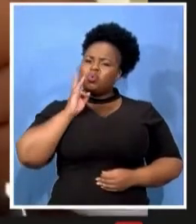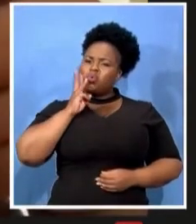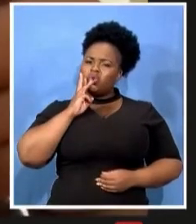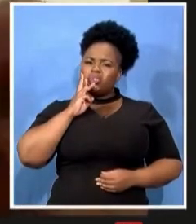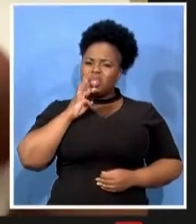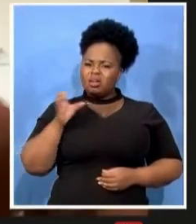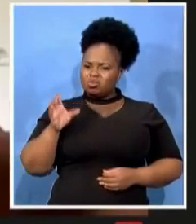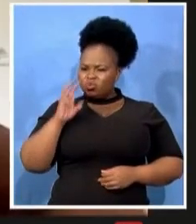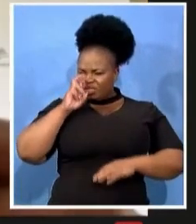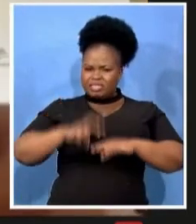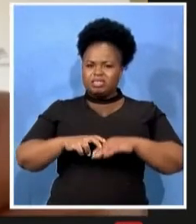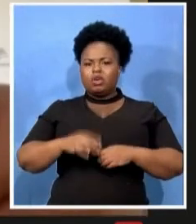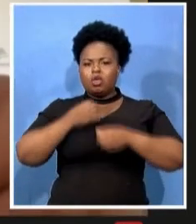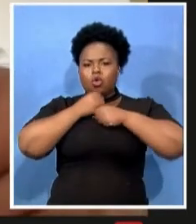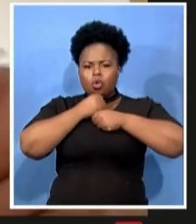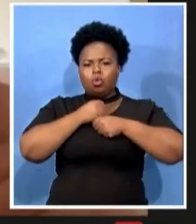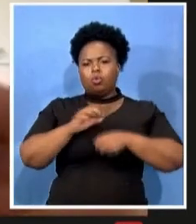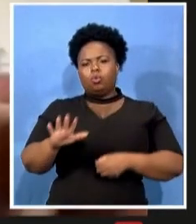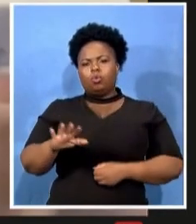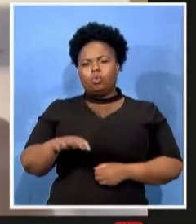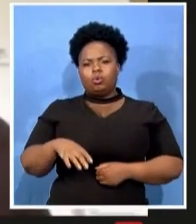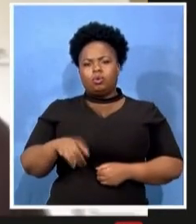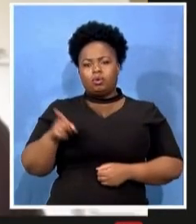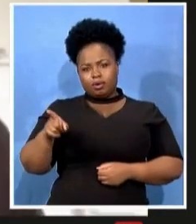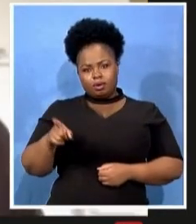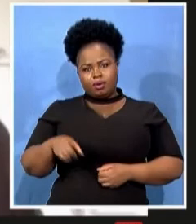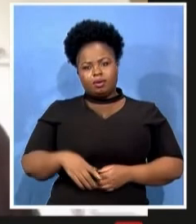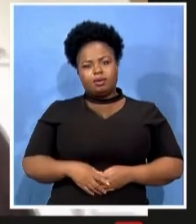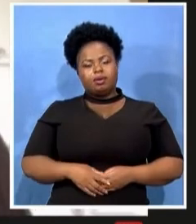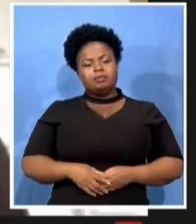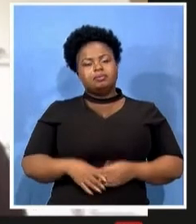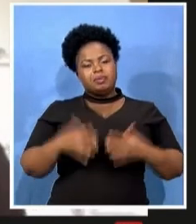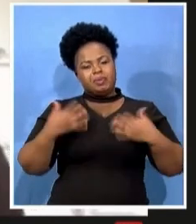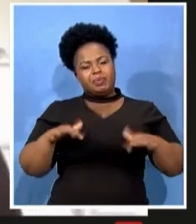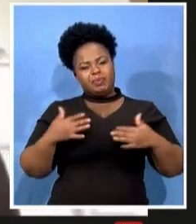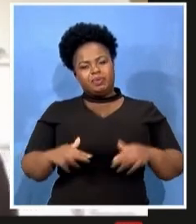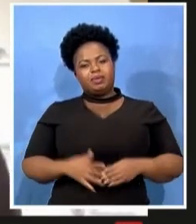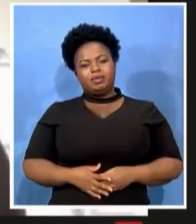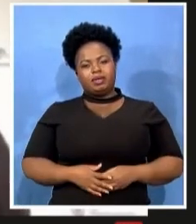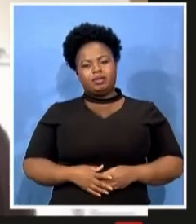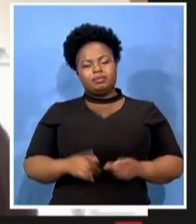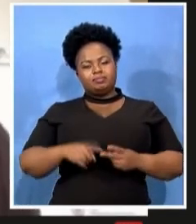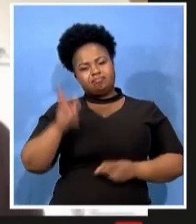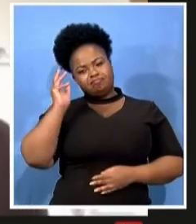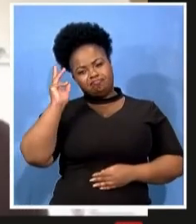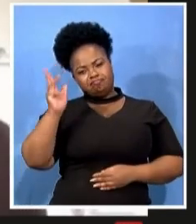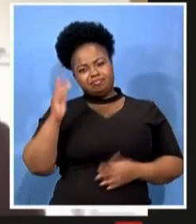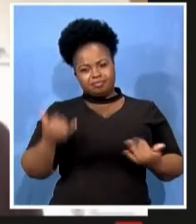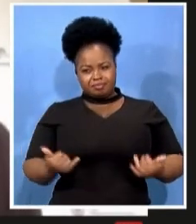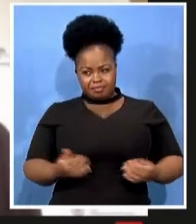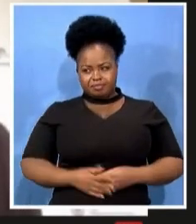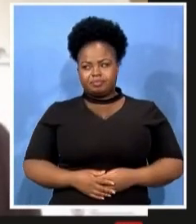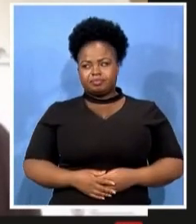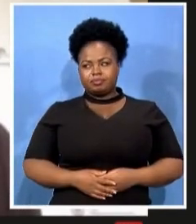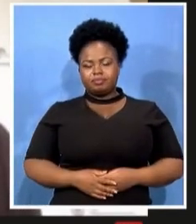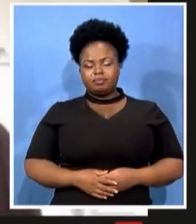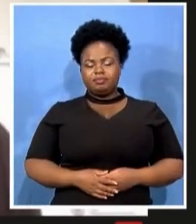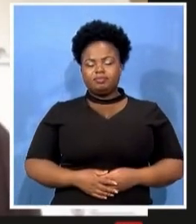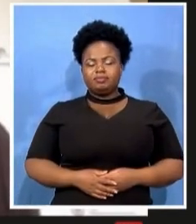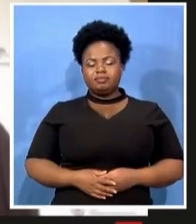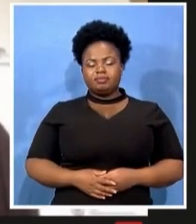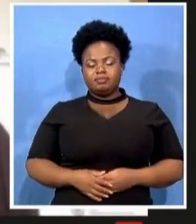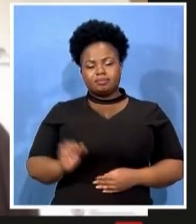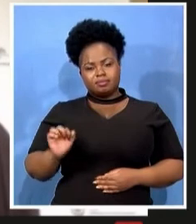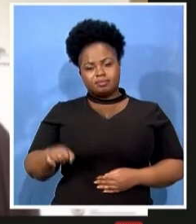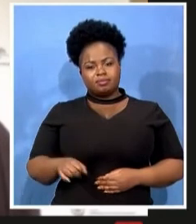very detailed opening remarks, and we have now presented to us, and there are honorable members who would like to